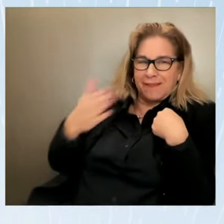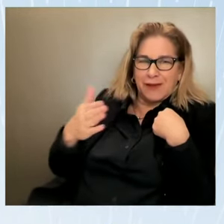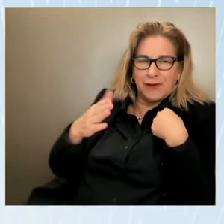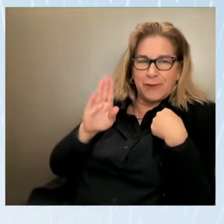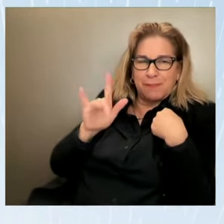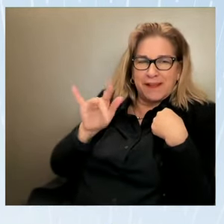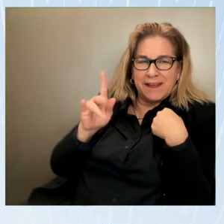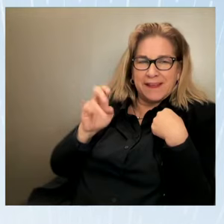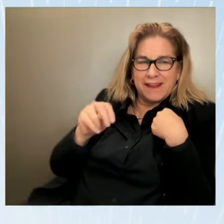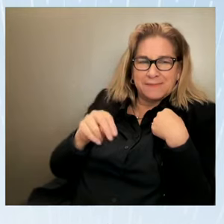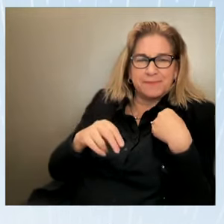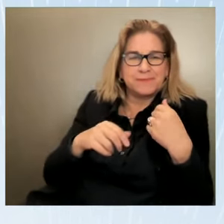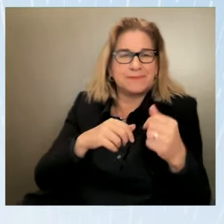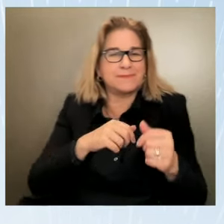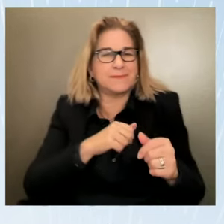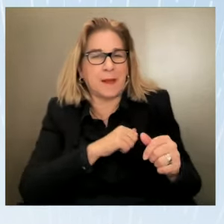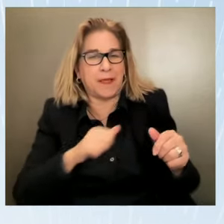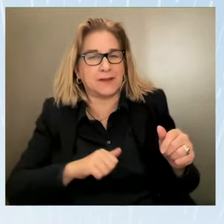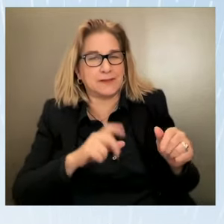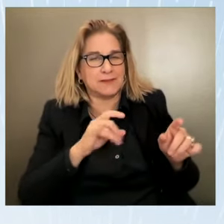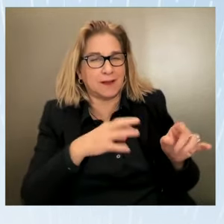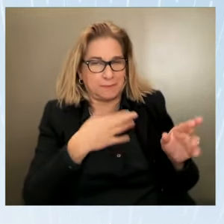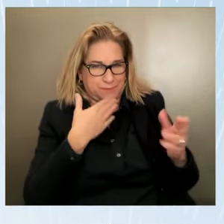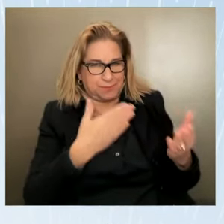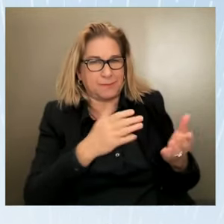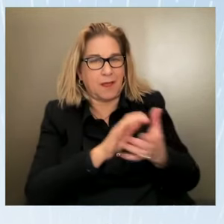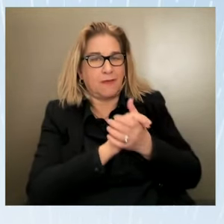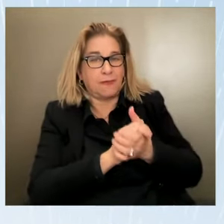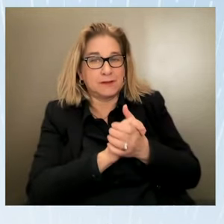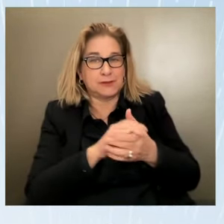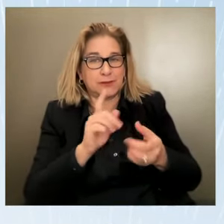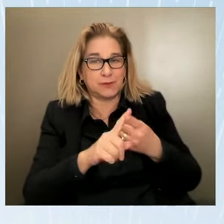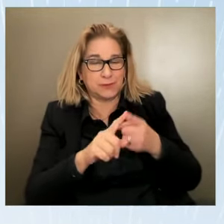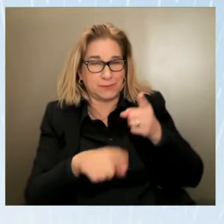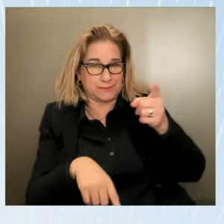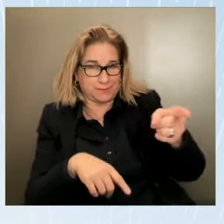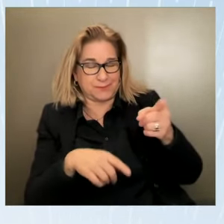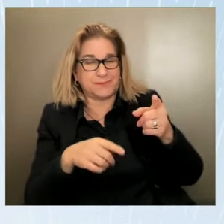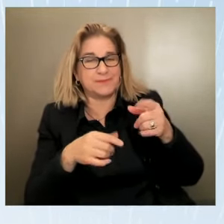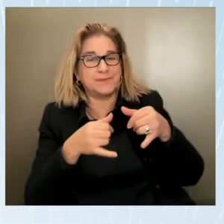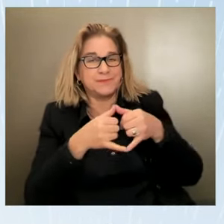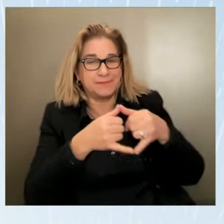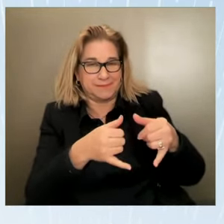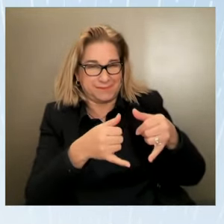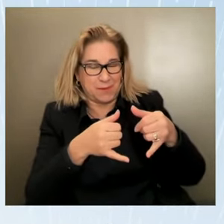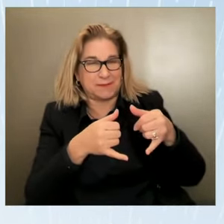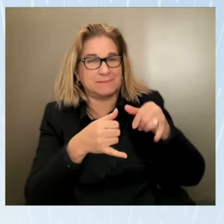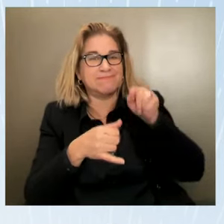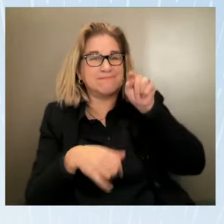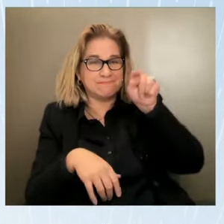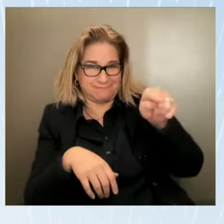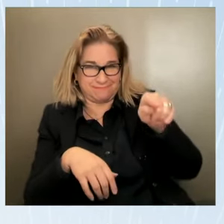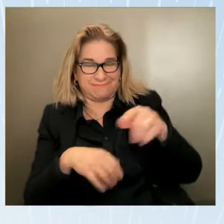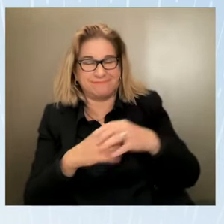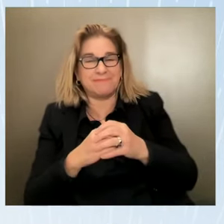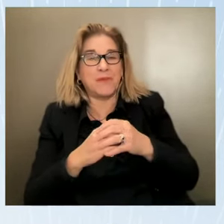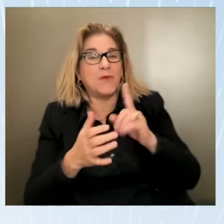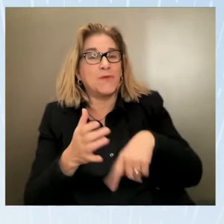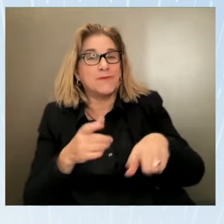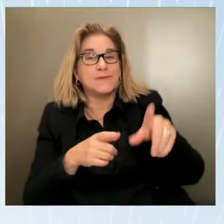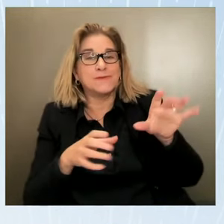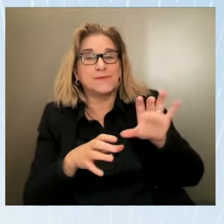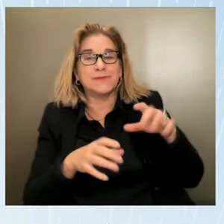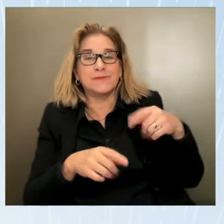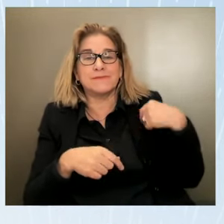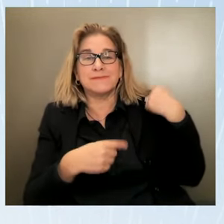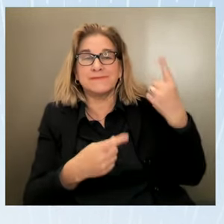to the two recipients of the award. What you're doing makes what we're doing so much